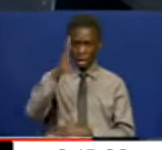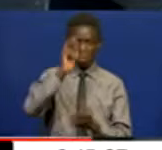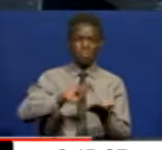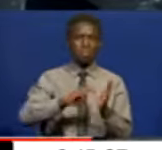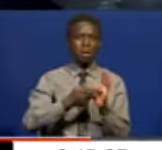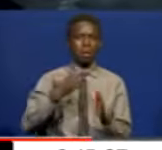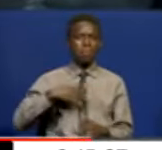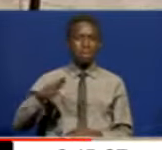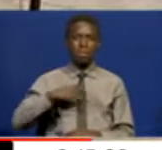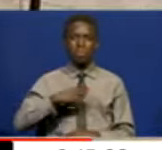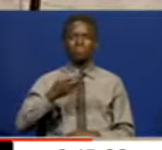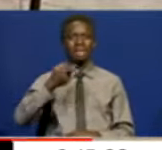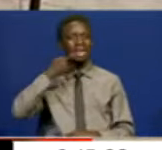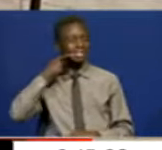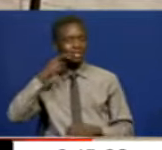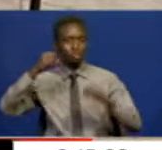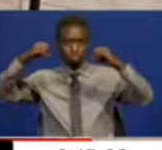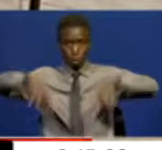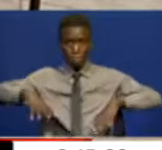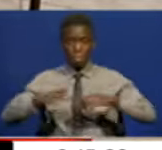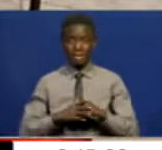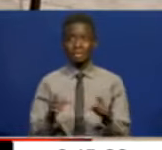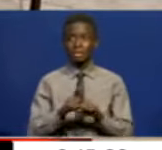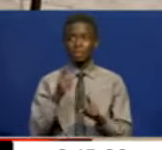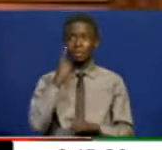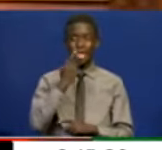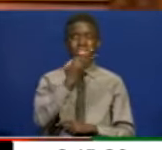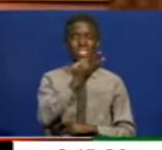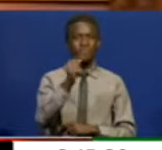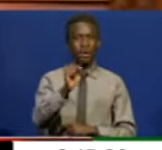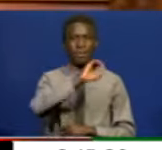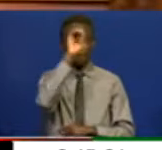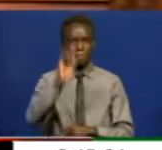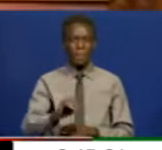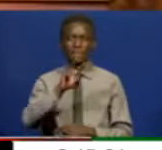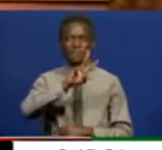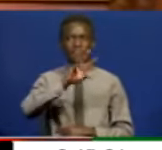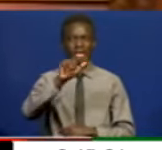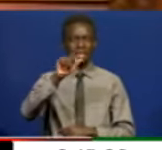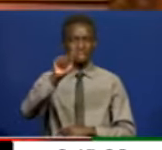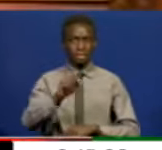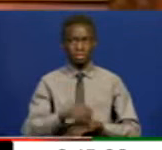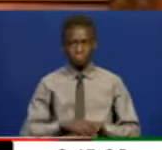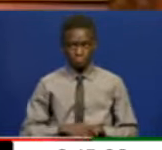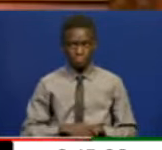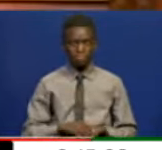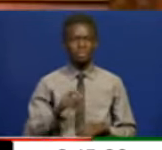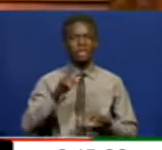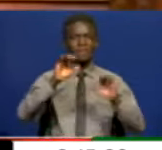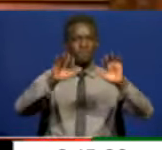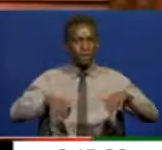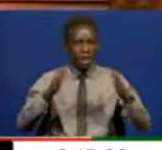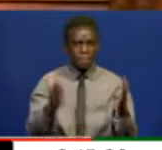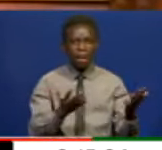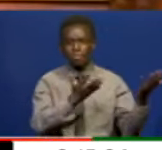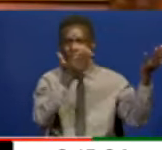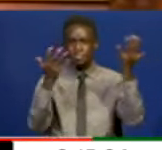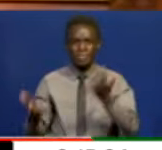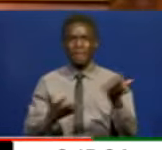and vegetables will attract 35% VAT. Protect these farmers from cheap imports.